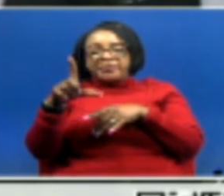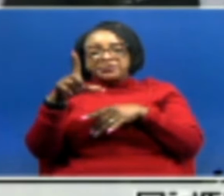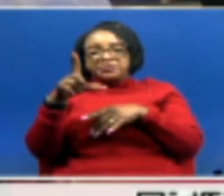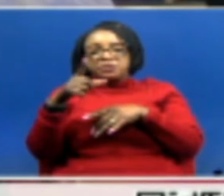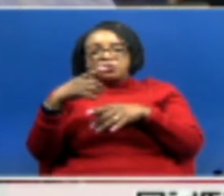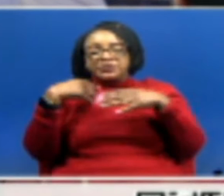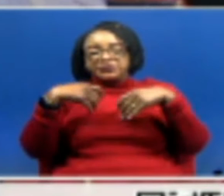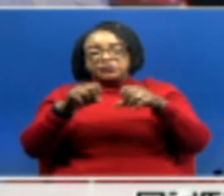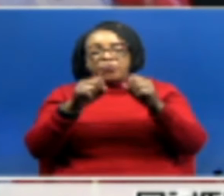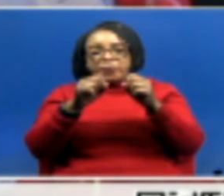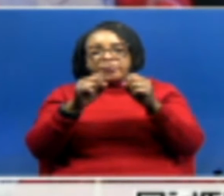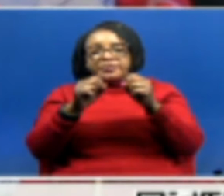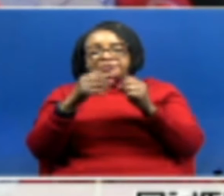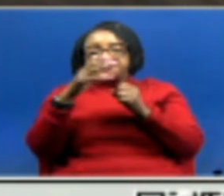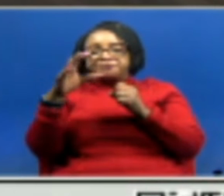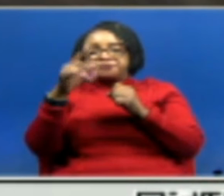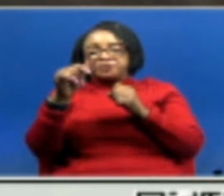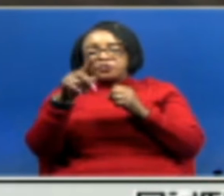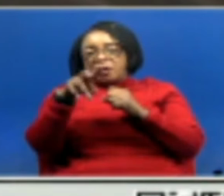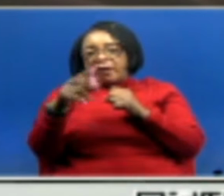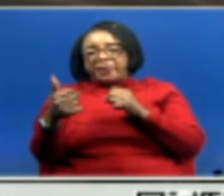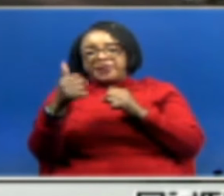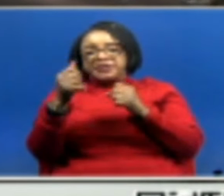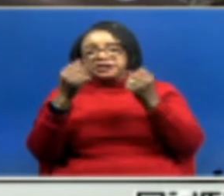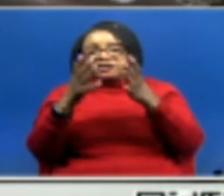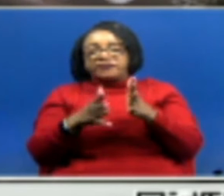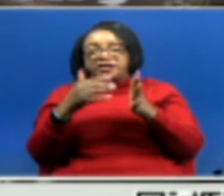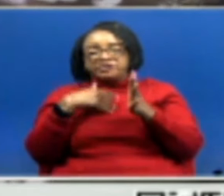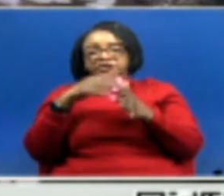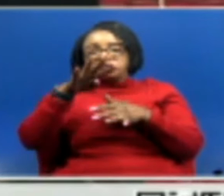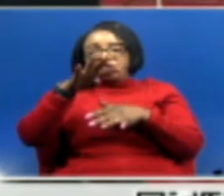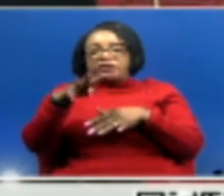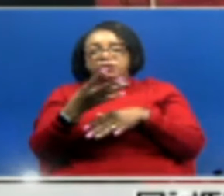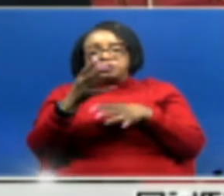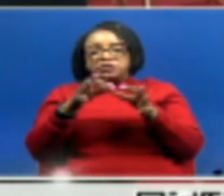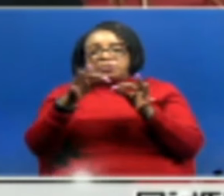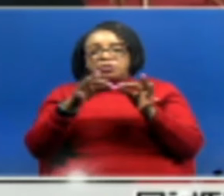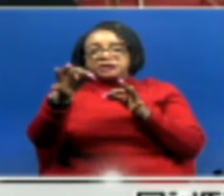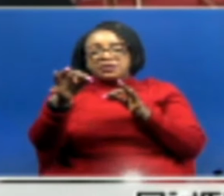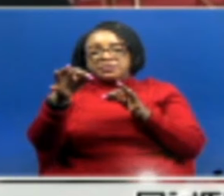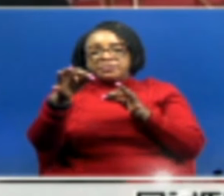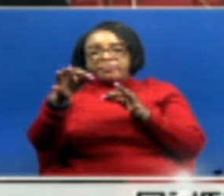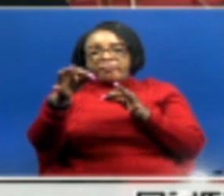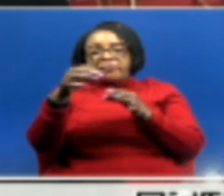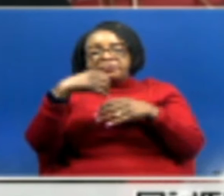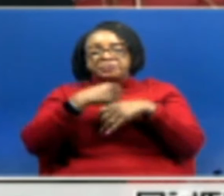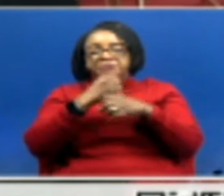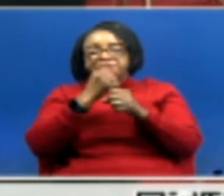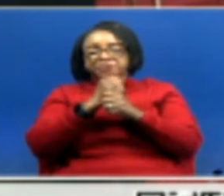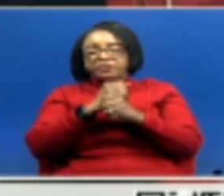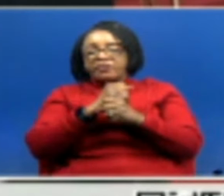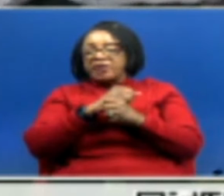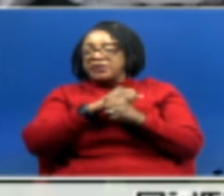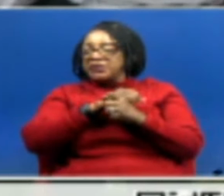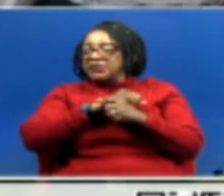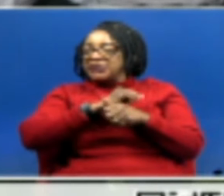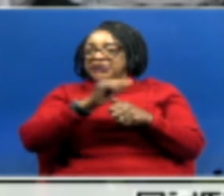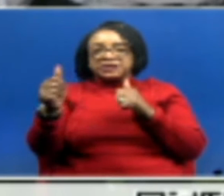take on 62 other drivers covering 4,000 kilometers across the rally route, making the largest number of